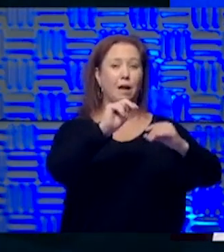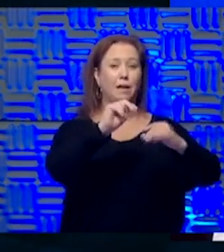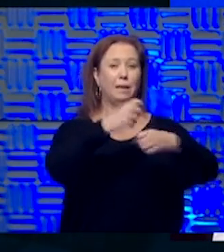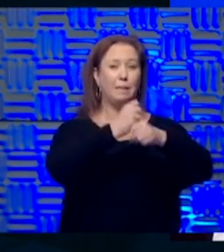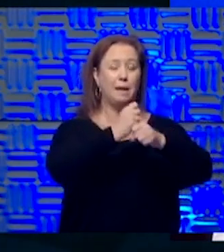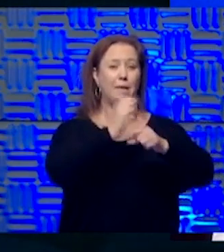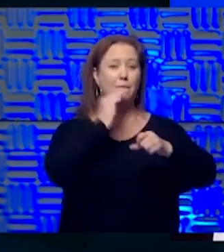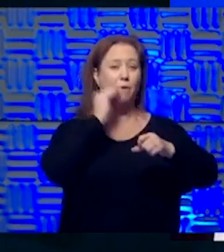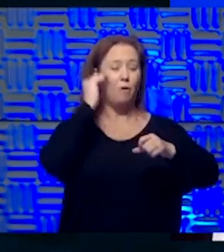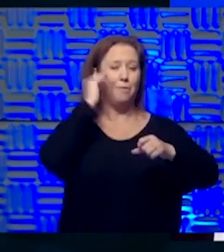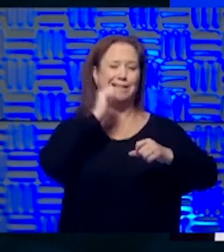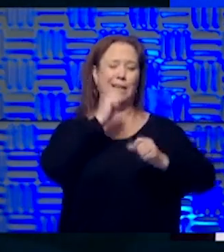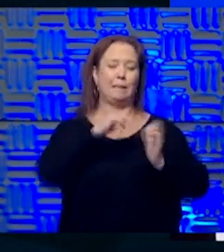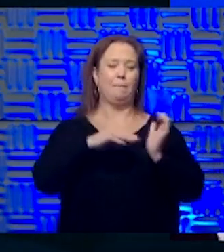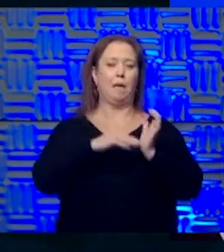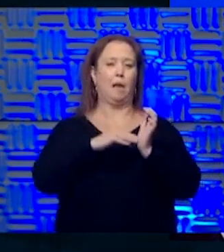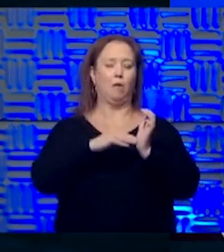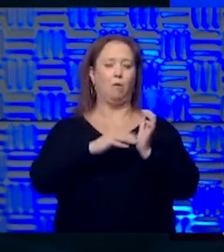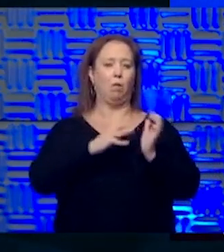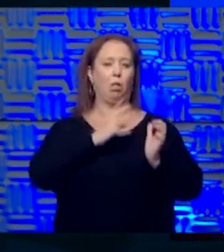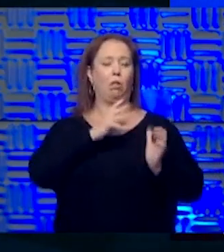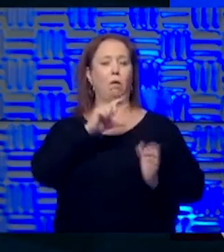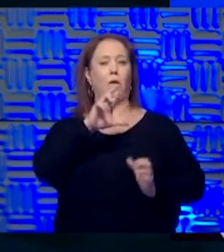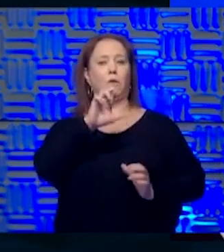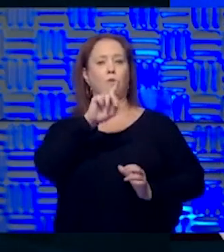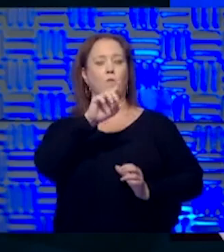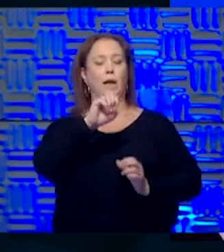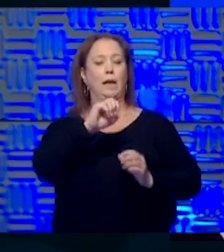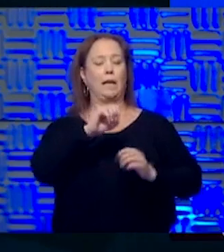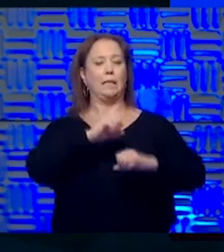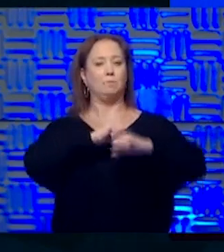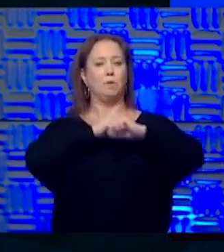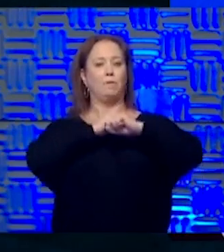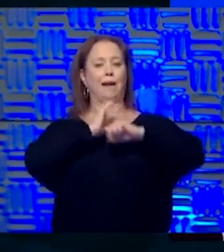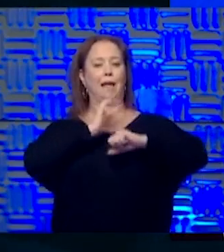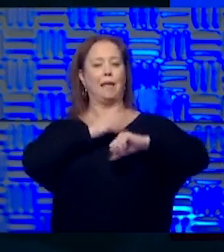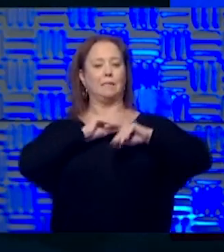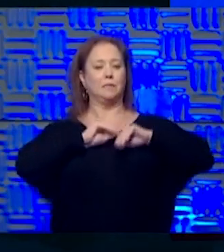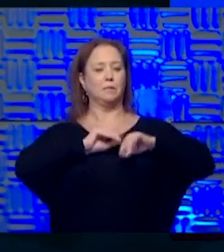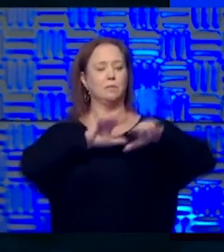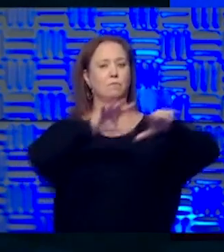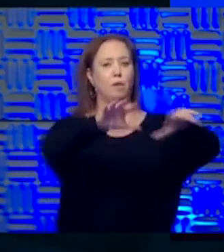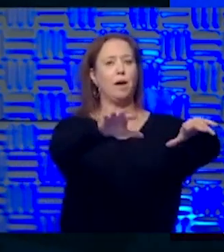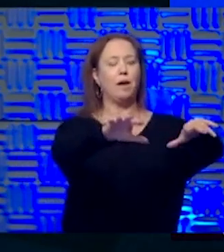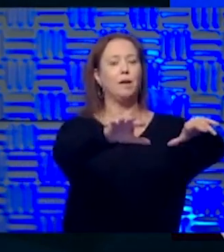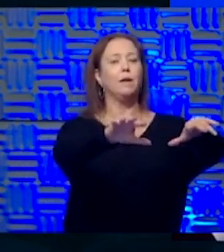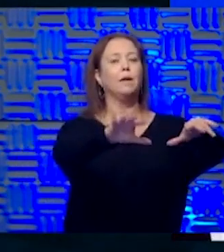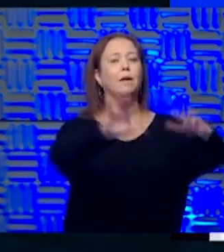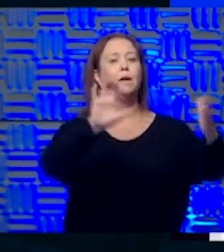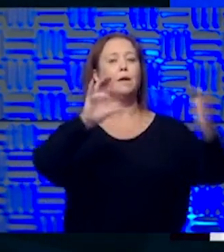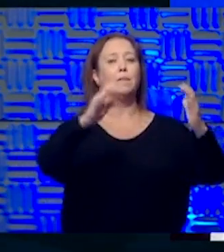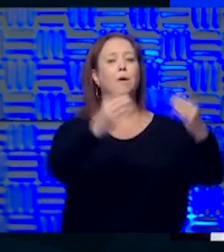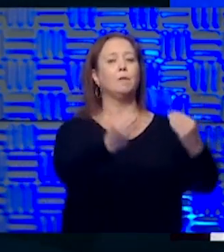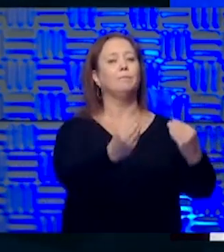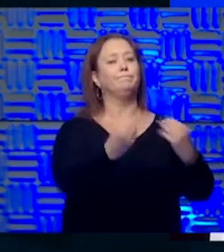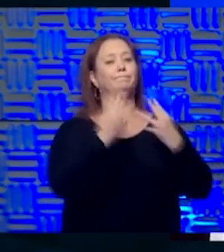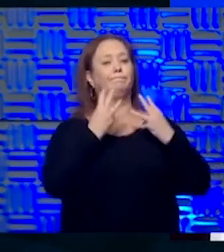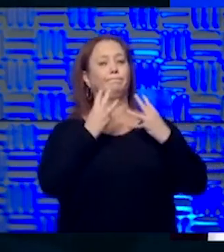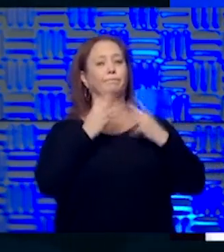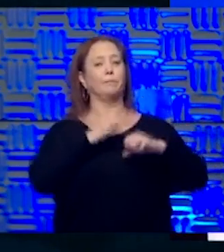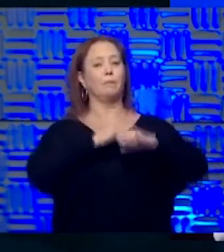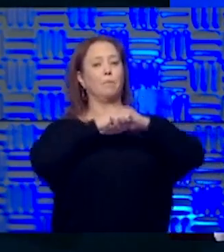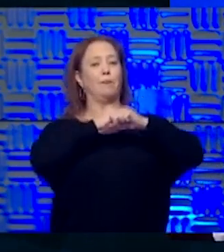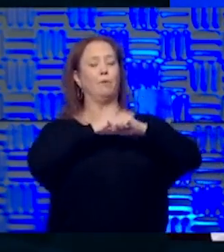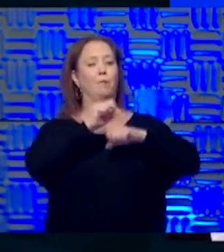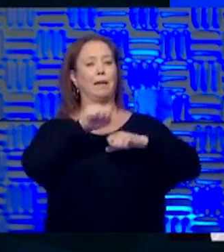at home and not our medical grade. So really it's to prevent us from spreading the disease to others more than for us to be prevented